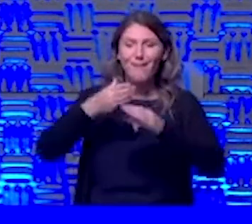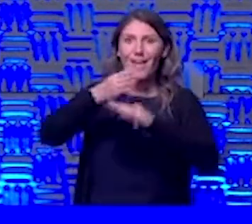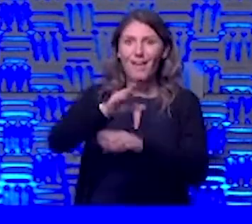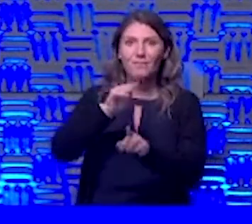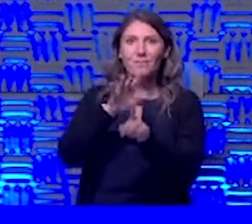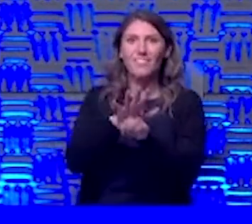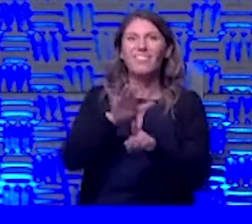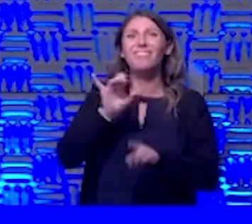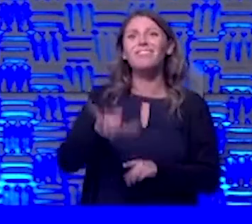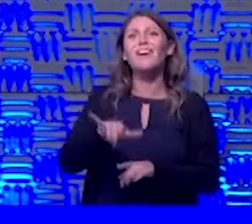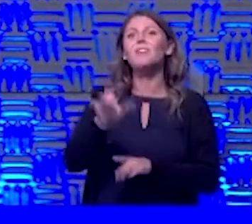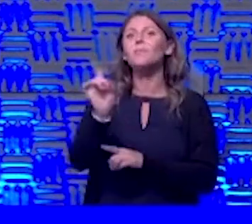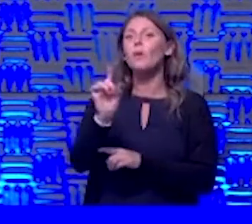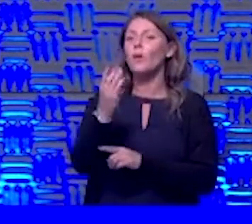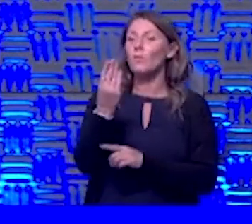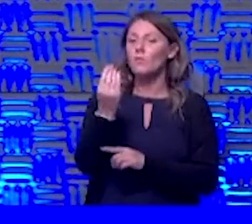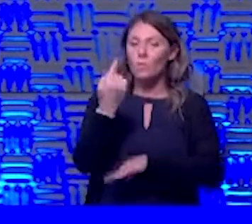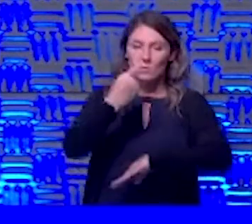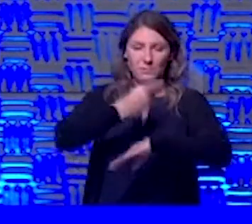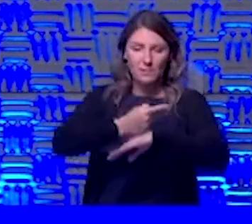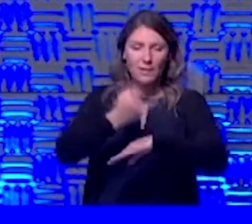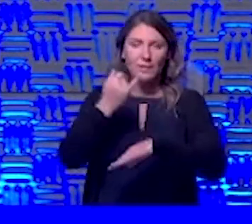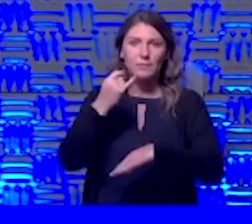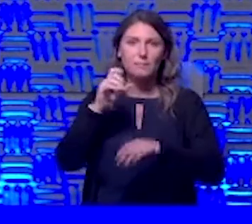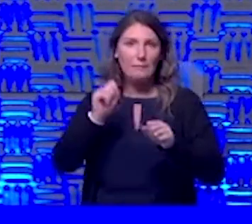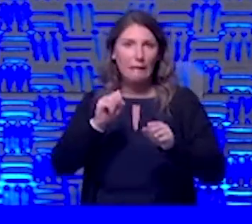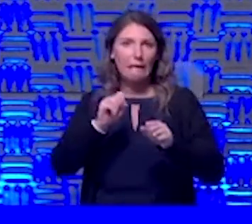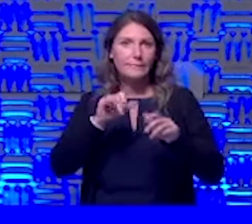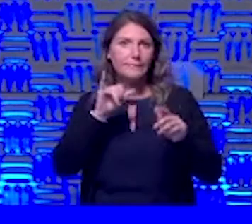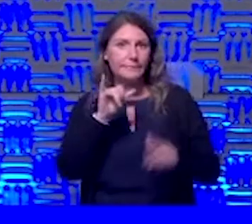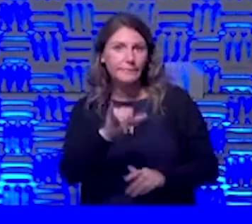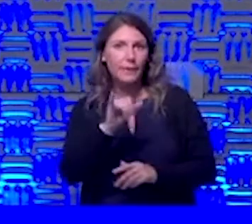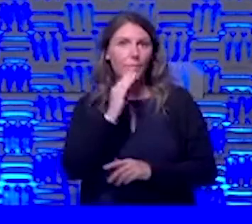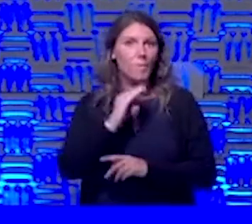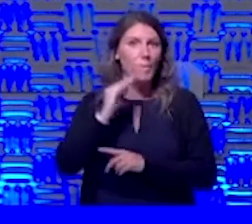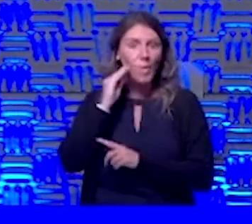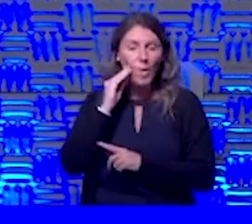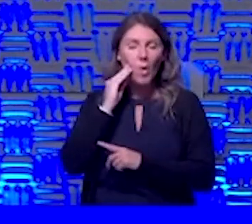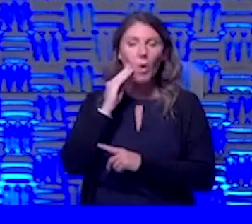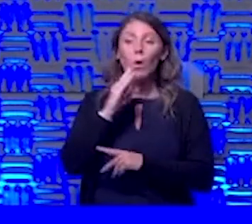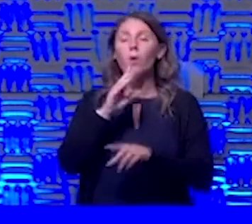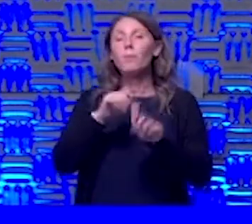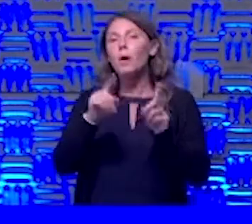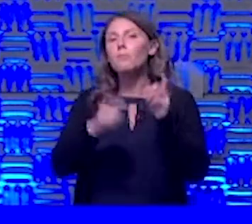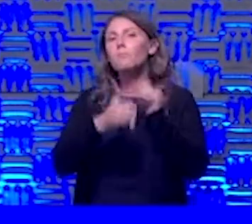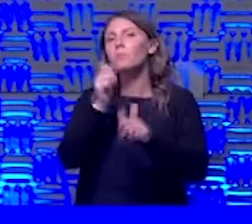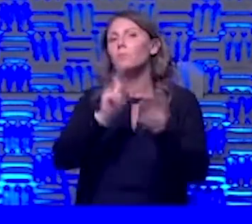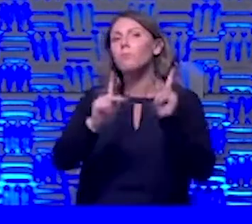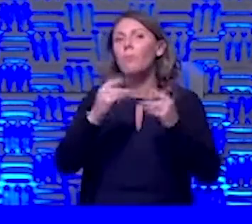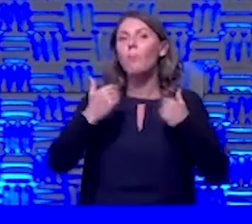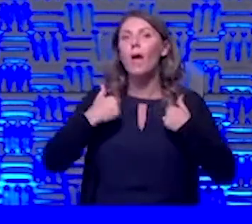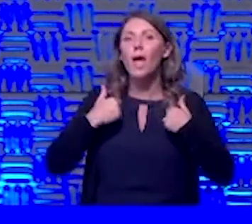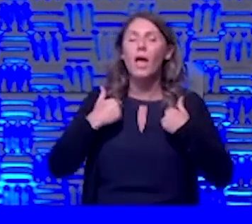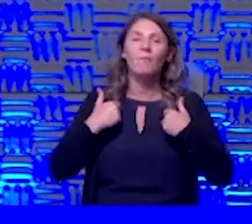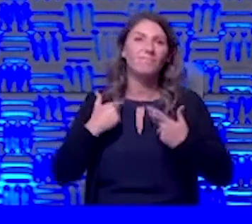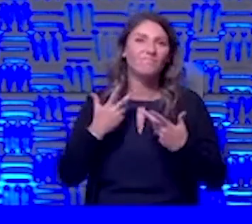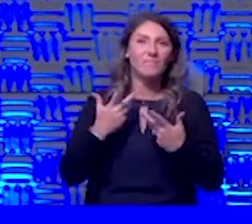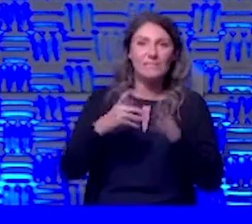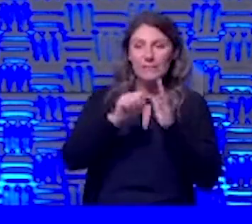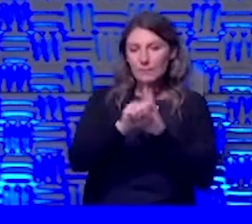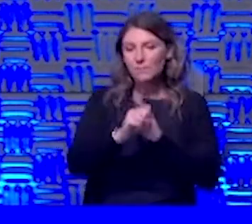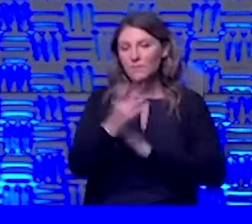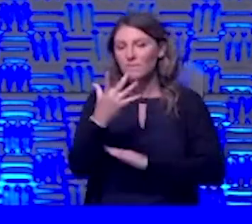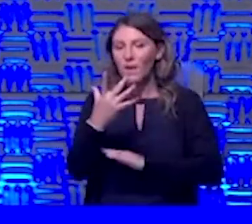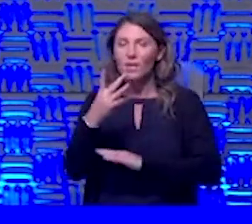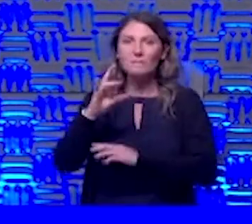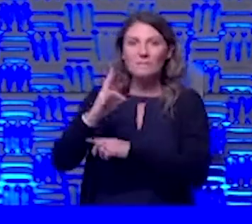where the 14 days comes from, really, is you can incubate. Although most people will have symptoms 5 to 7 days from infection, you don't